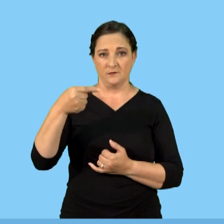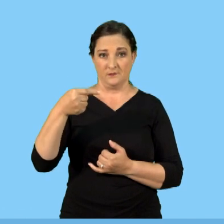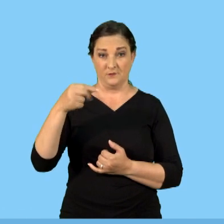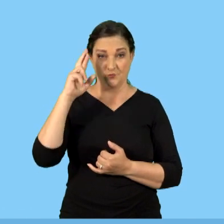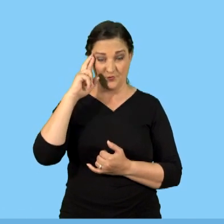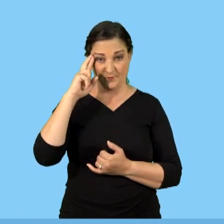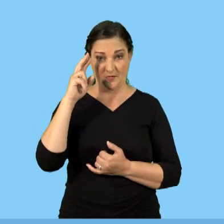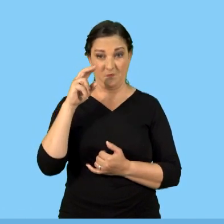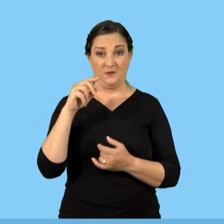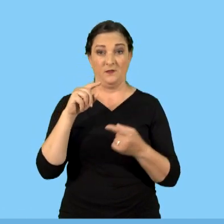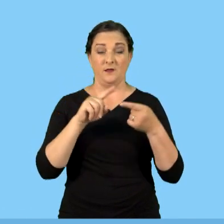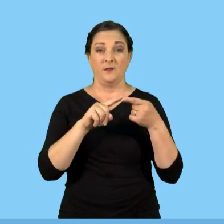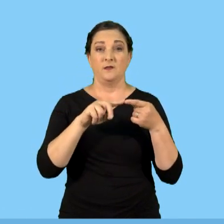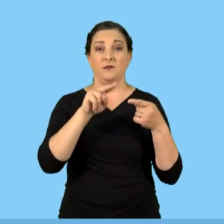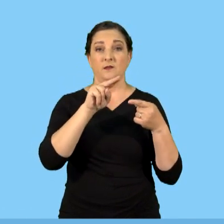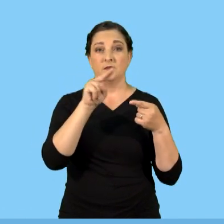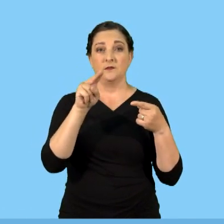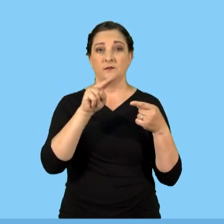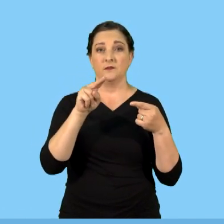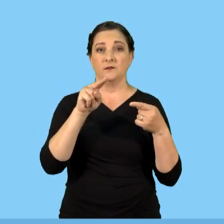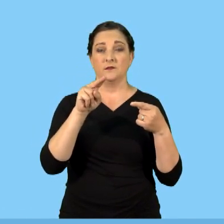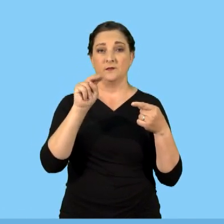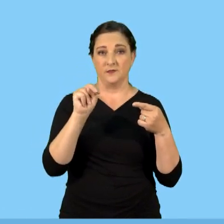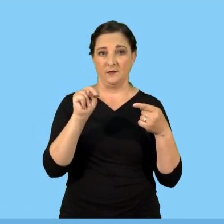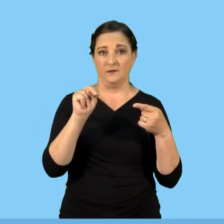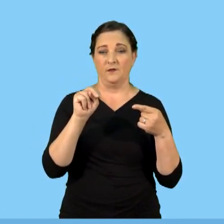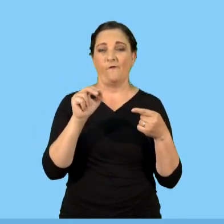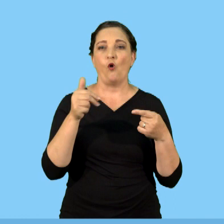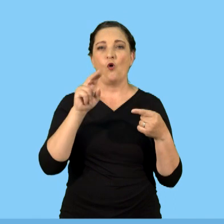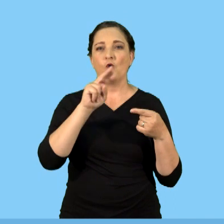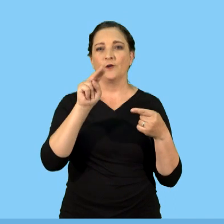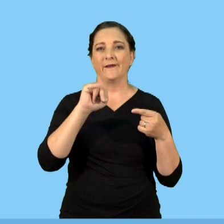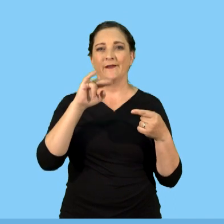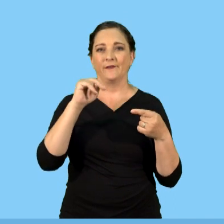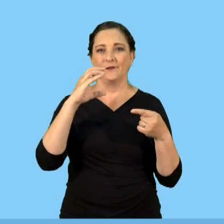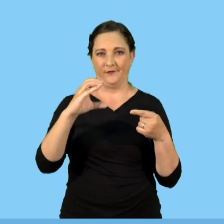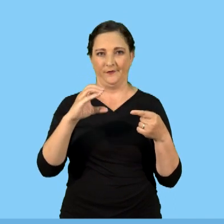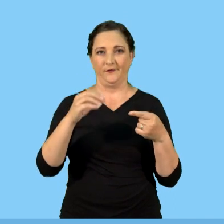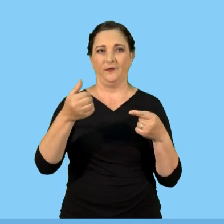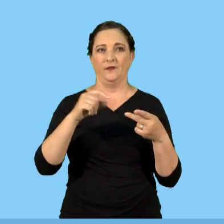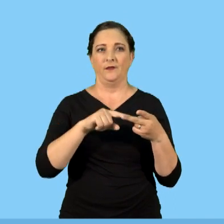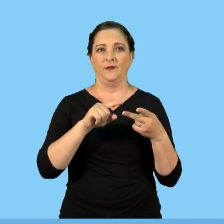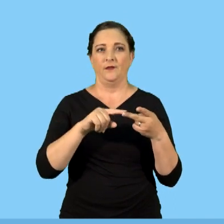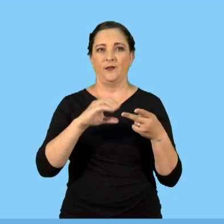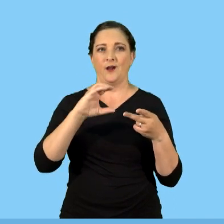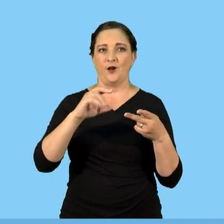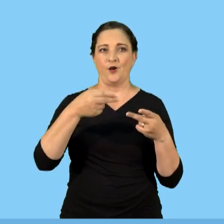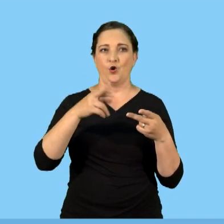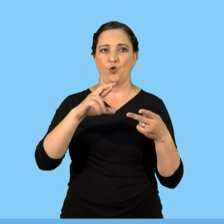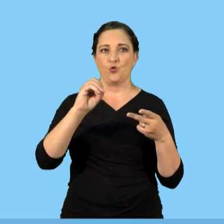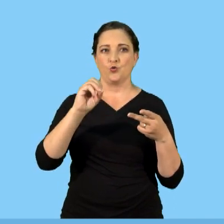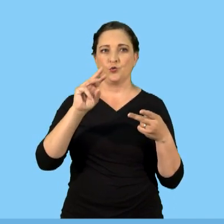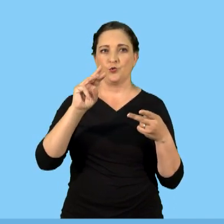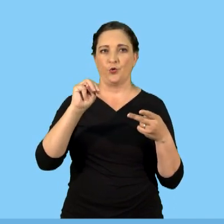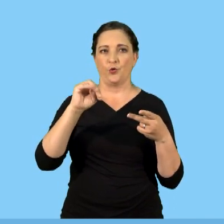zinc, remember zinc has a chemical symbol of Z, capital letter Z and small letter N. So metals like zinc and chromium,